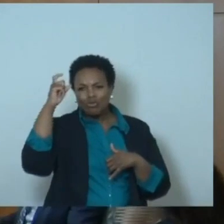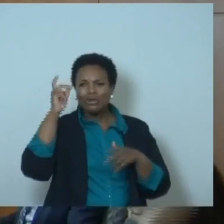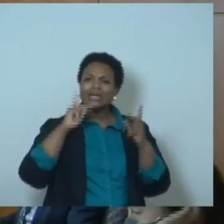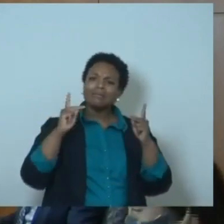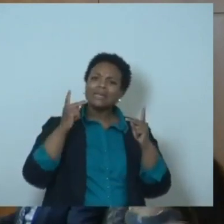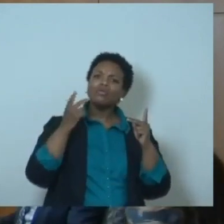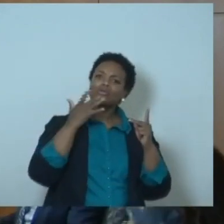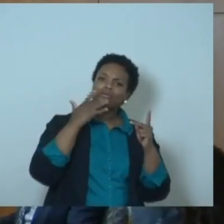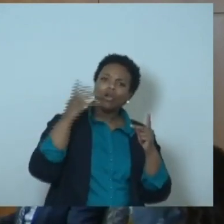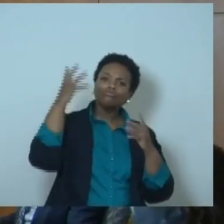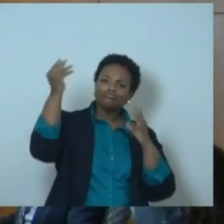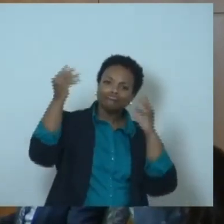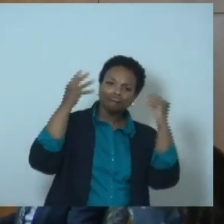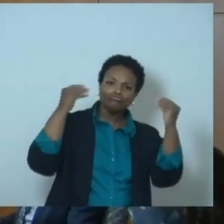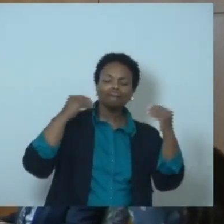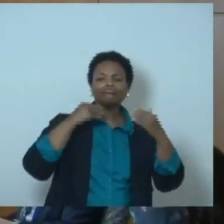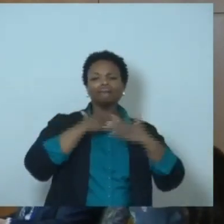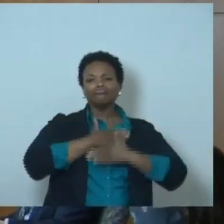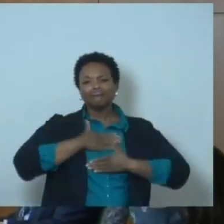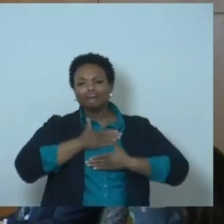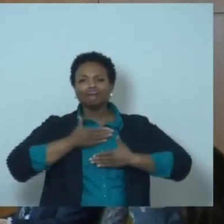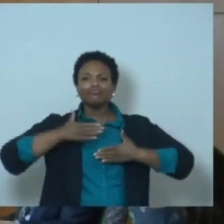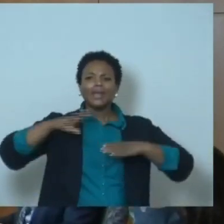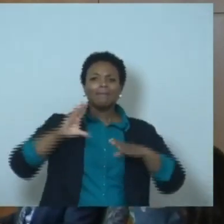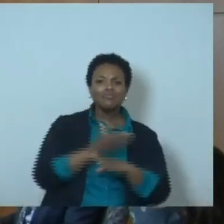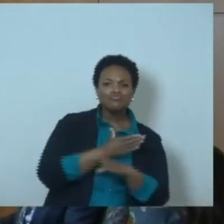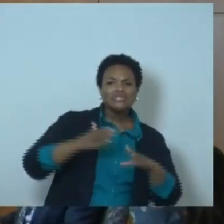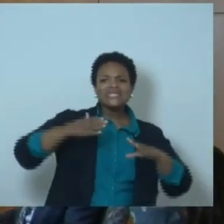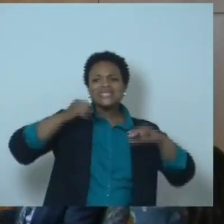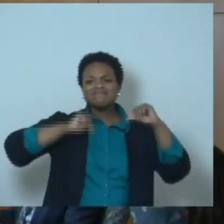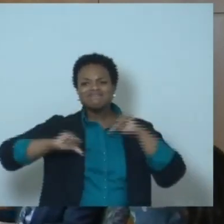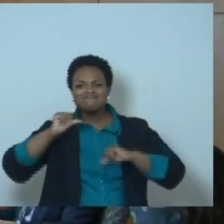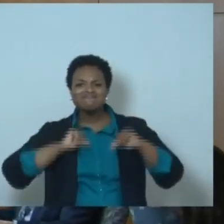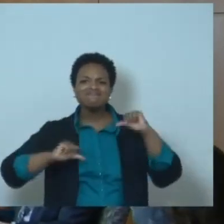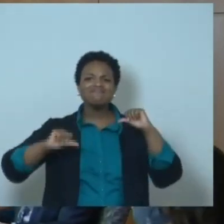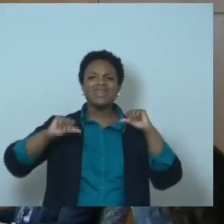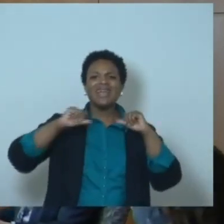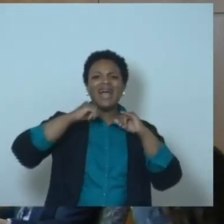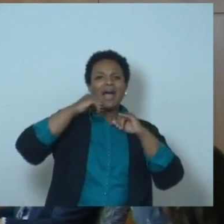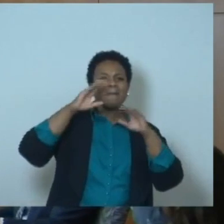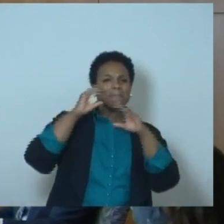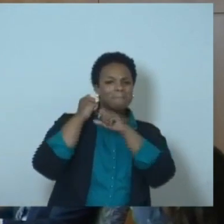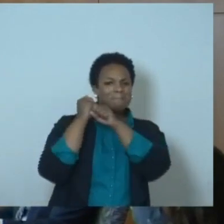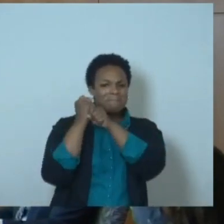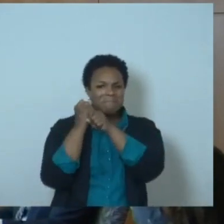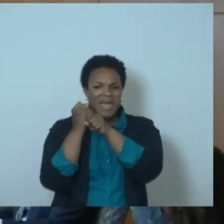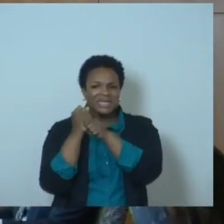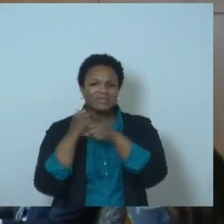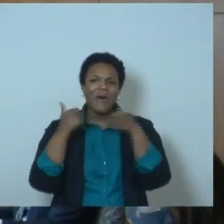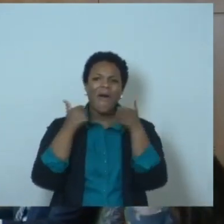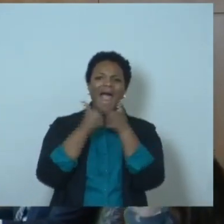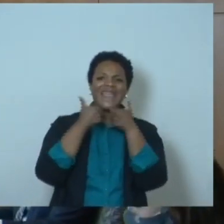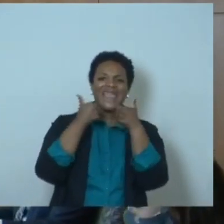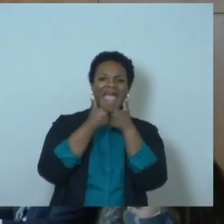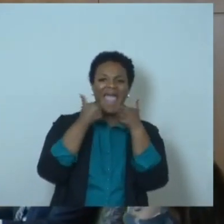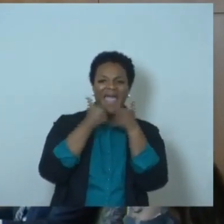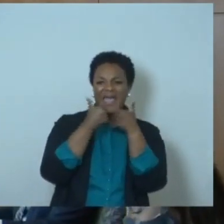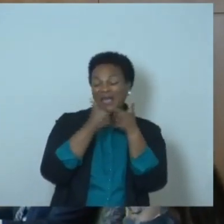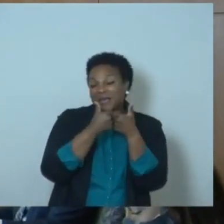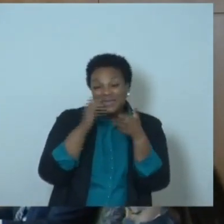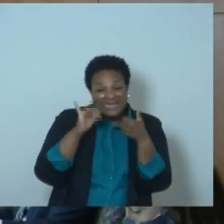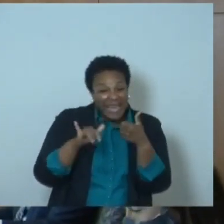now. Of course, the New Mexico United, Albuquerque Isotopes are big things for people in the center of the state